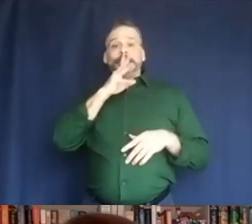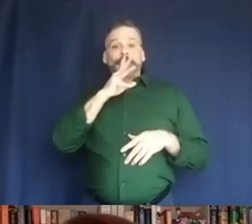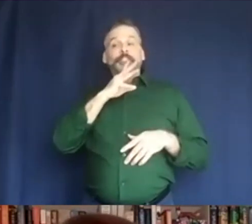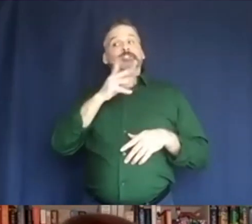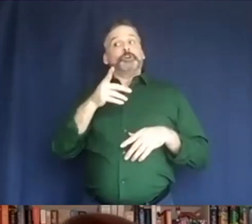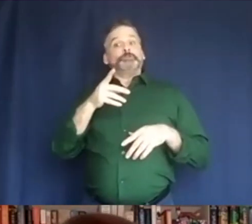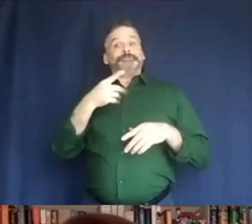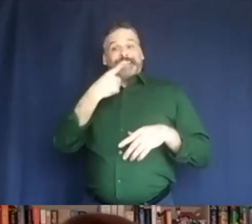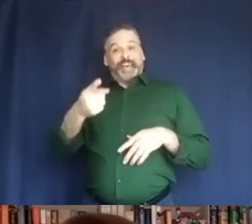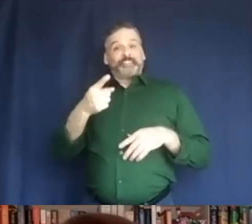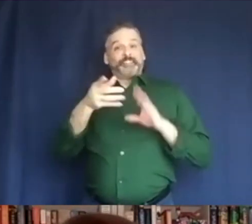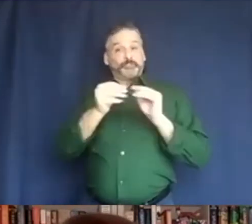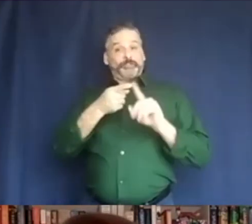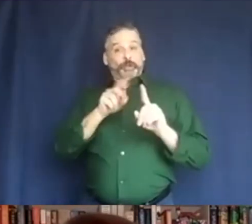animal